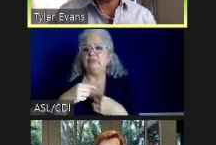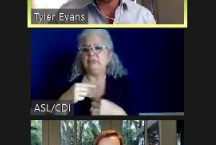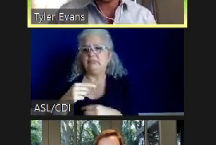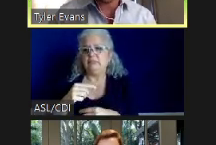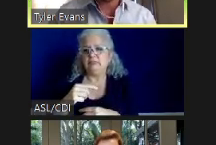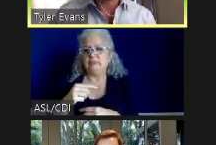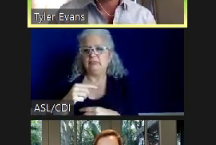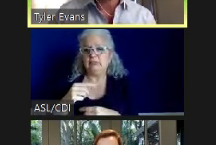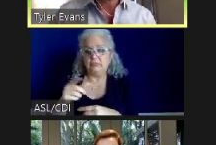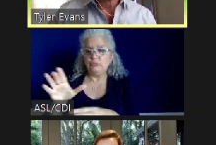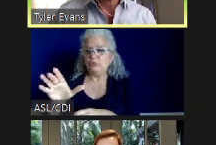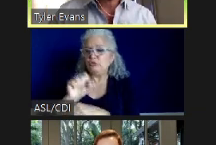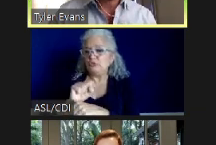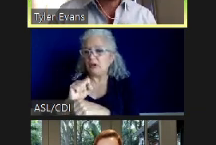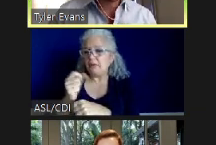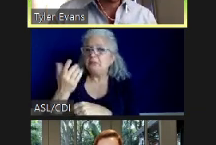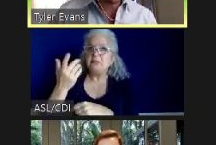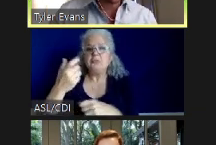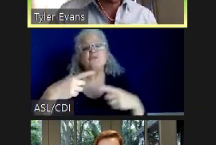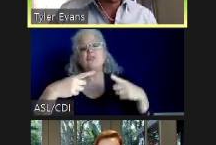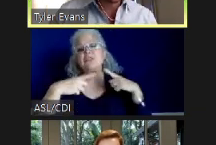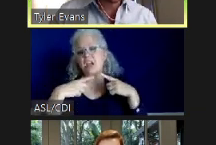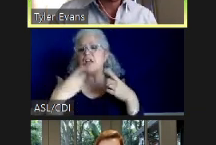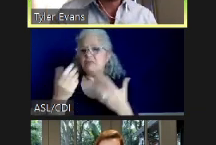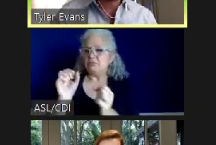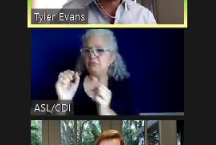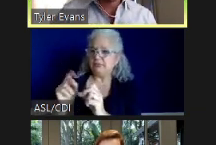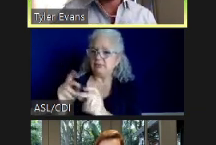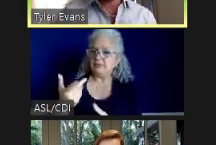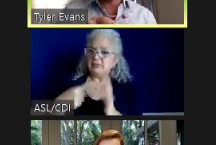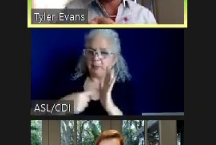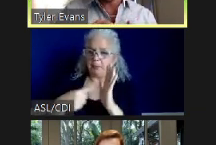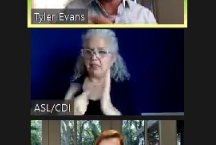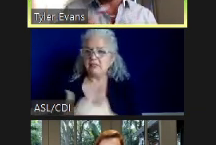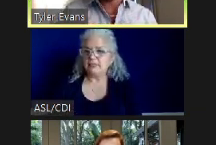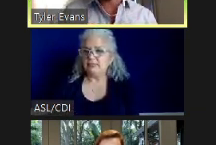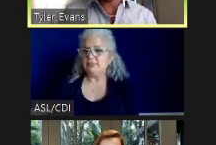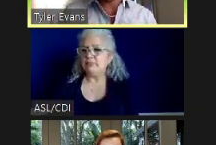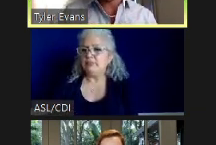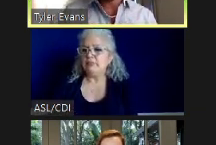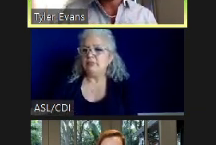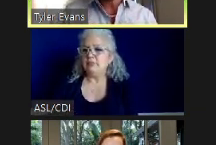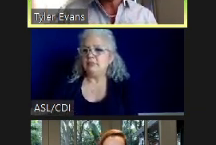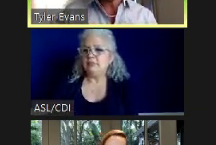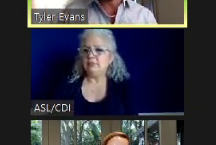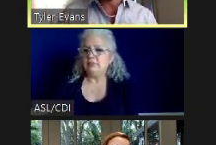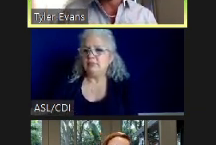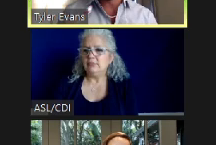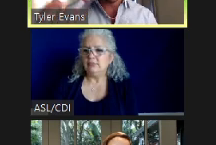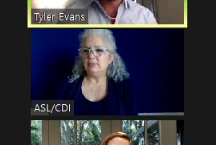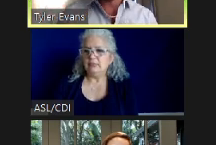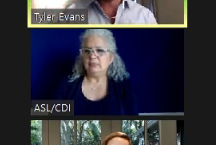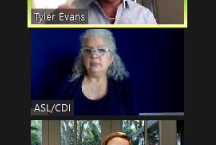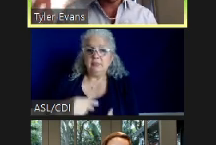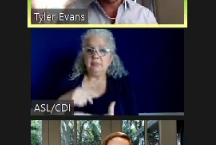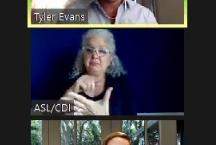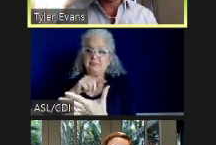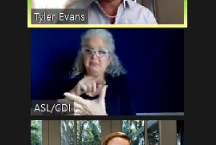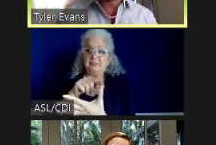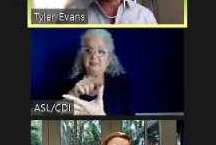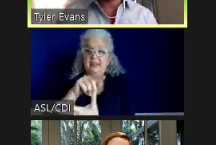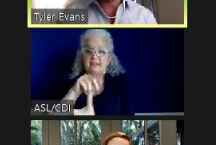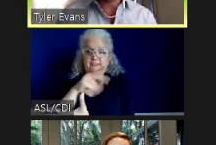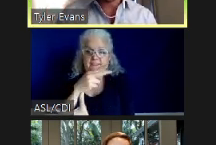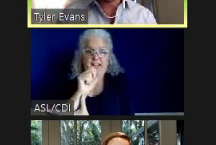Sure. Okay. So we're really looking at phase 1A. Probably not in there